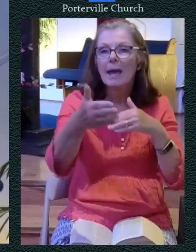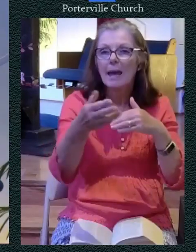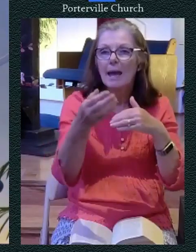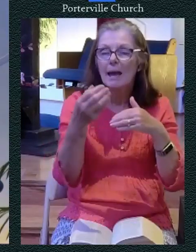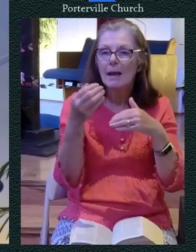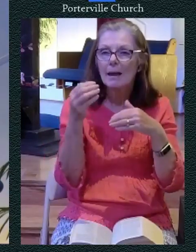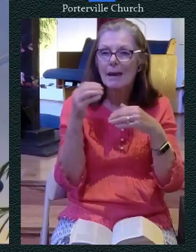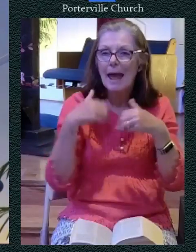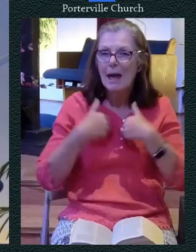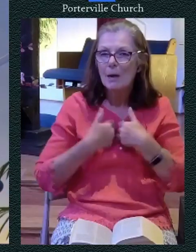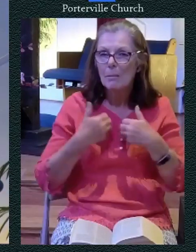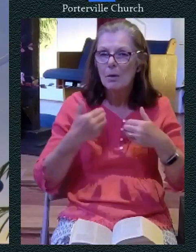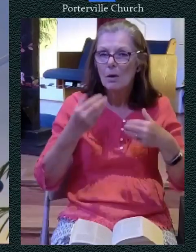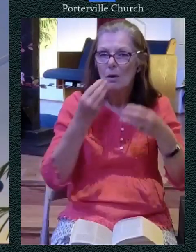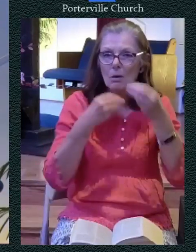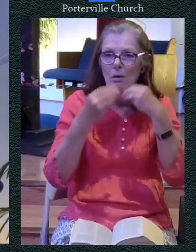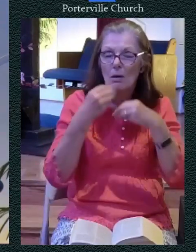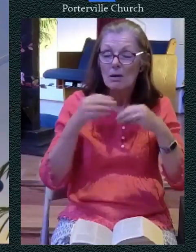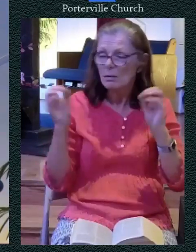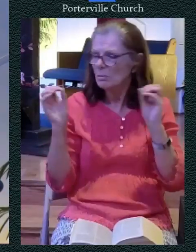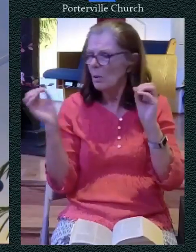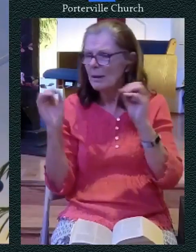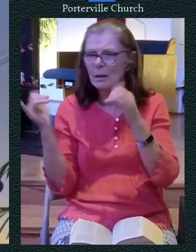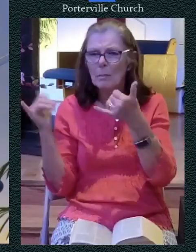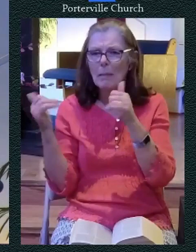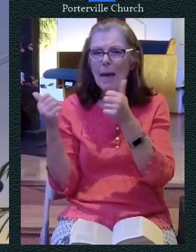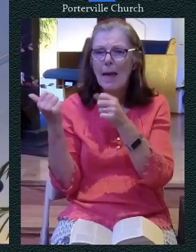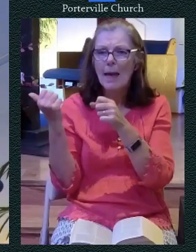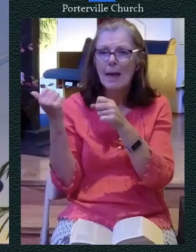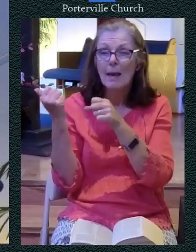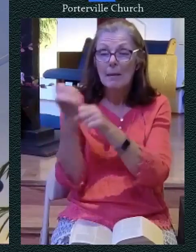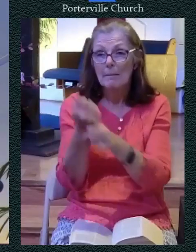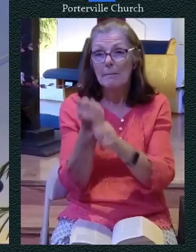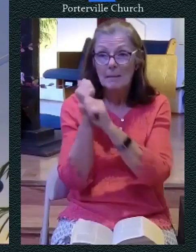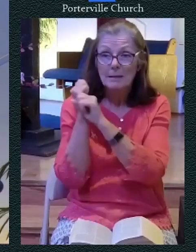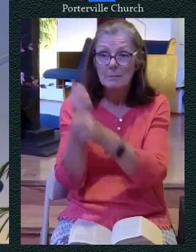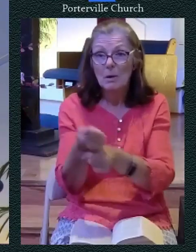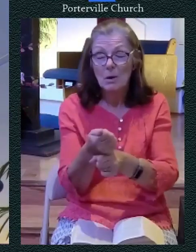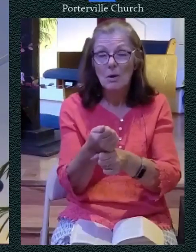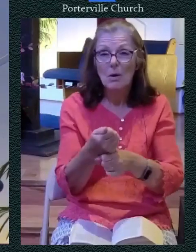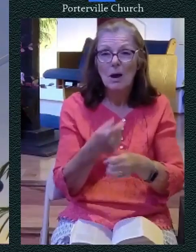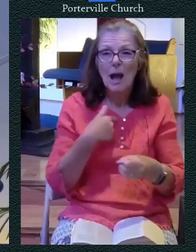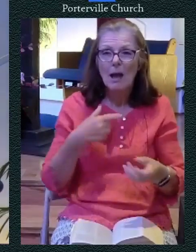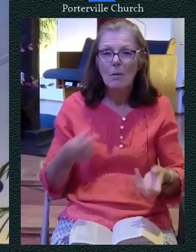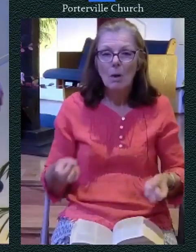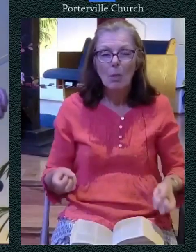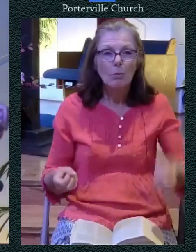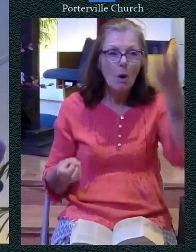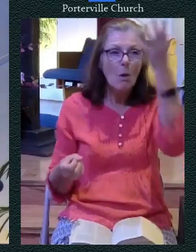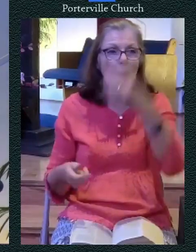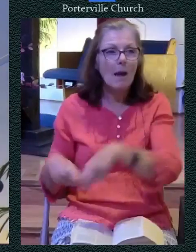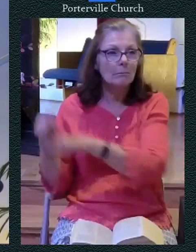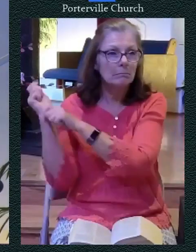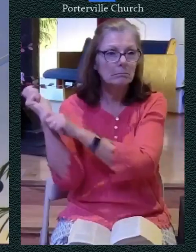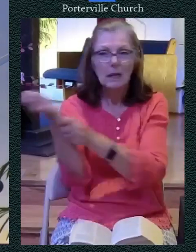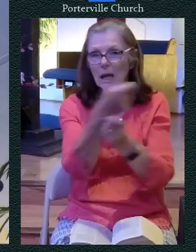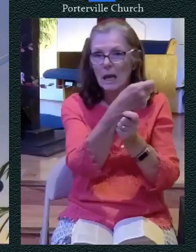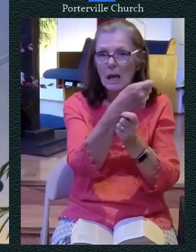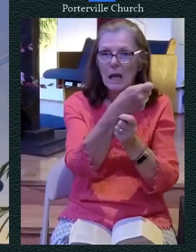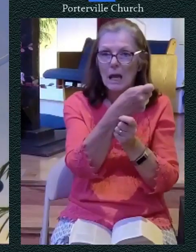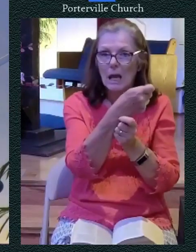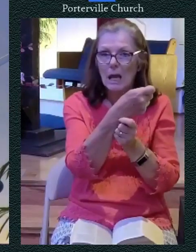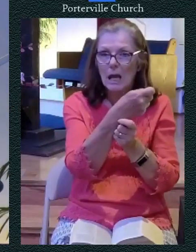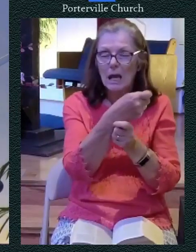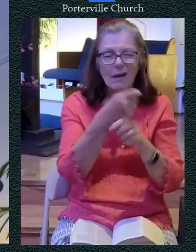so I didn't have anybody to play ball with. But I would go out and I would just throw the ball up and hit it. And I'd hit it as far